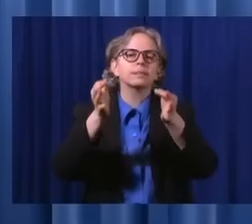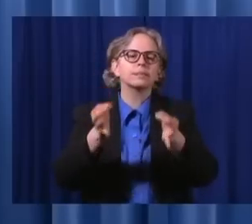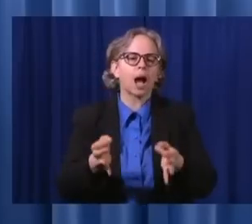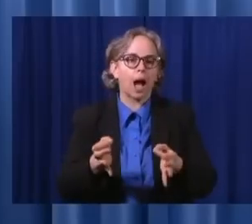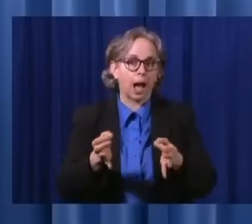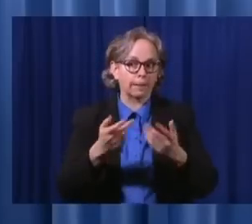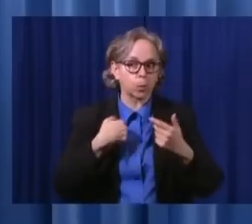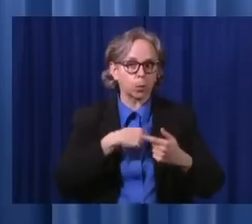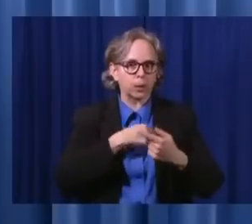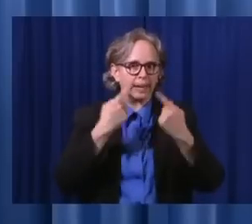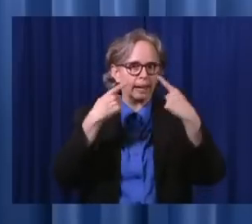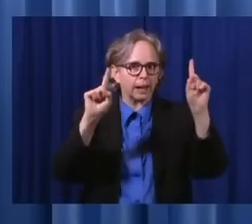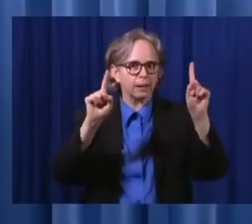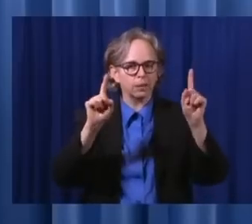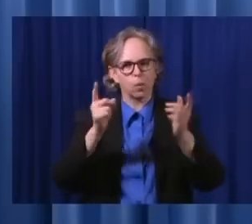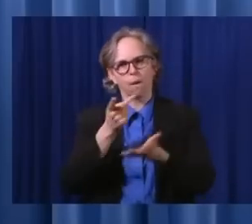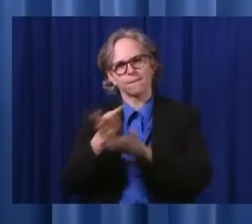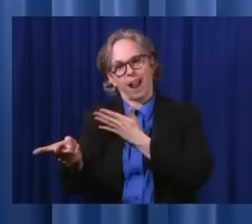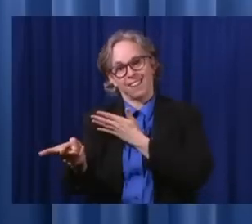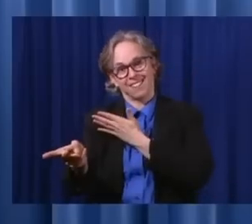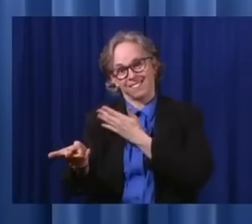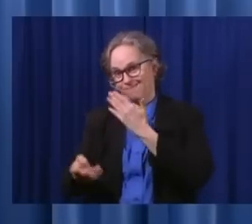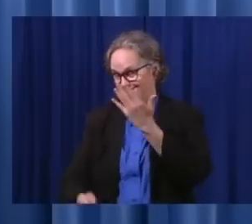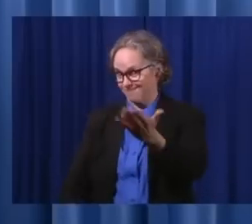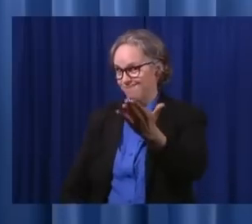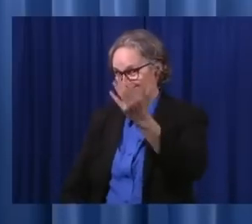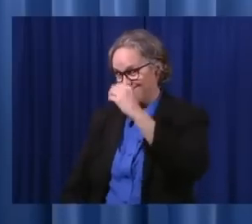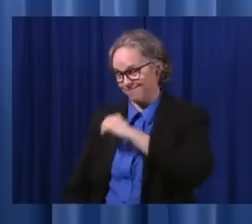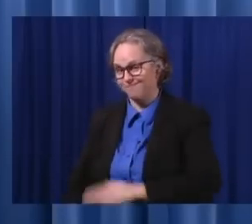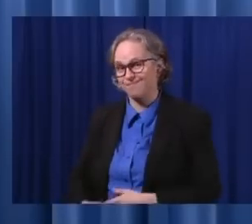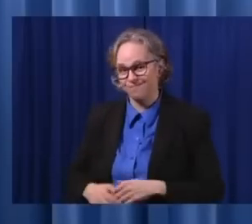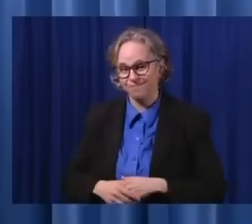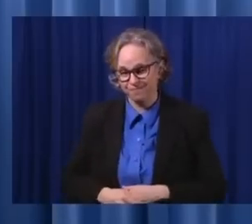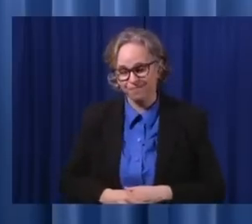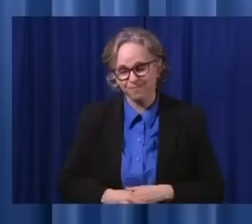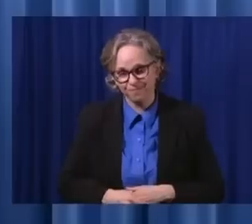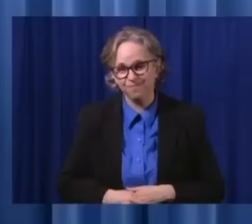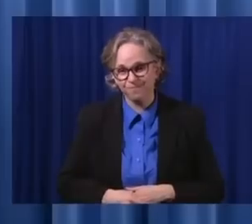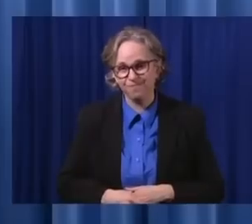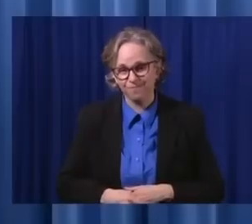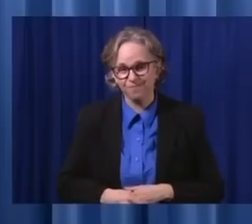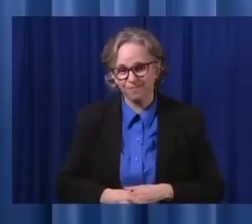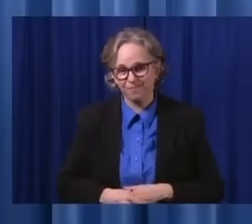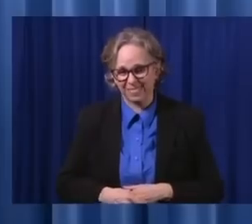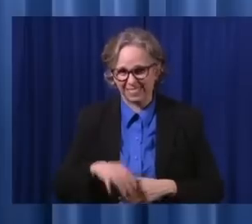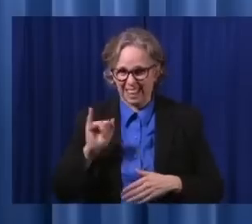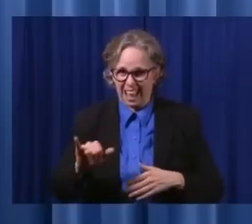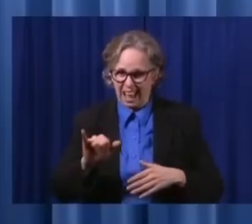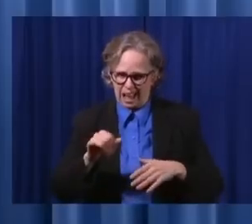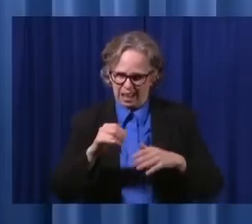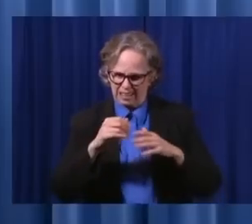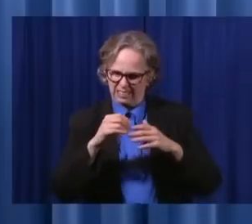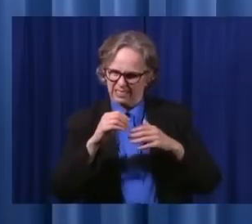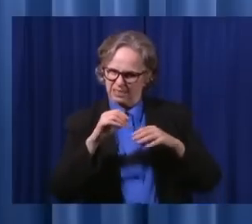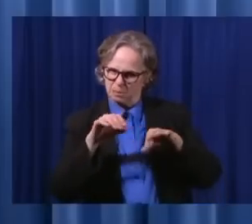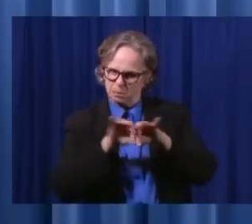ahead. And so these are things that are in the hands of the